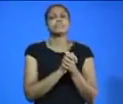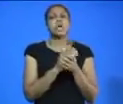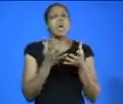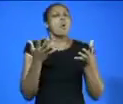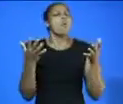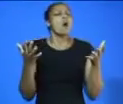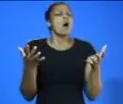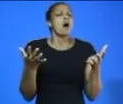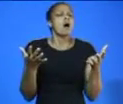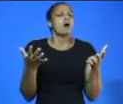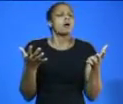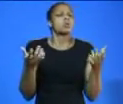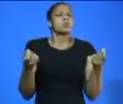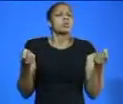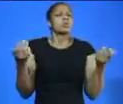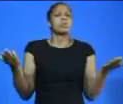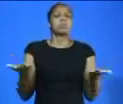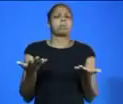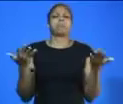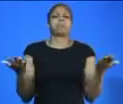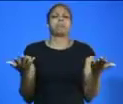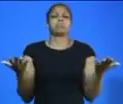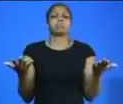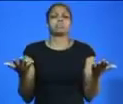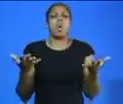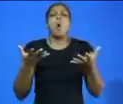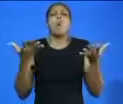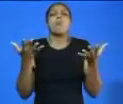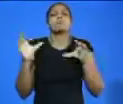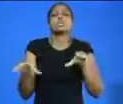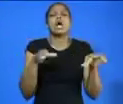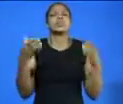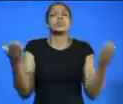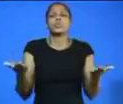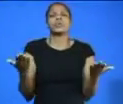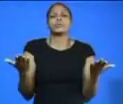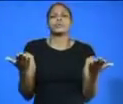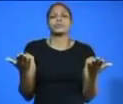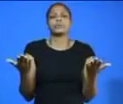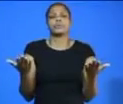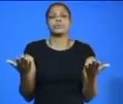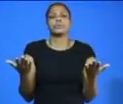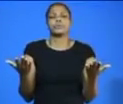What doest thou here?